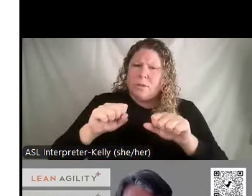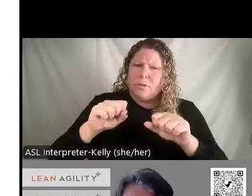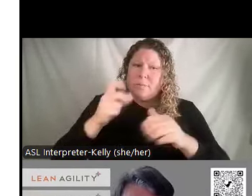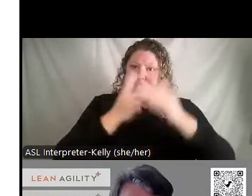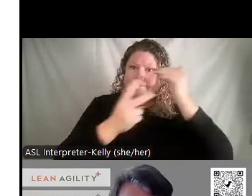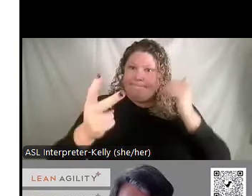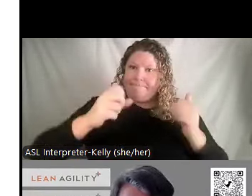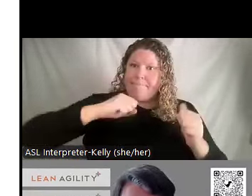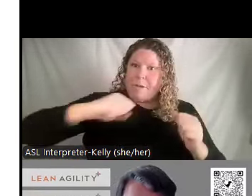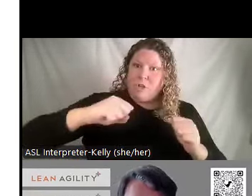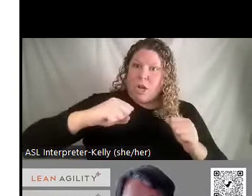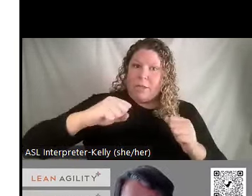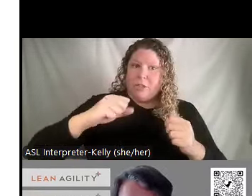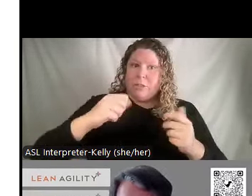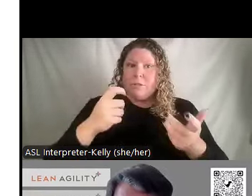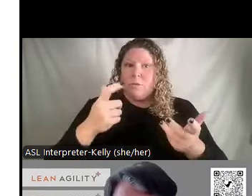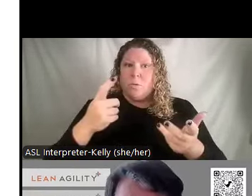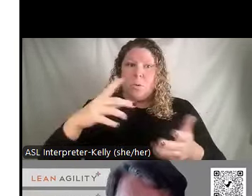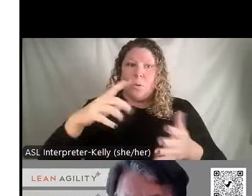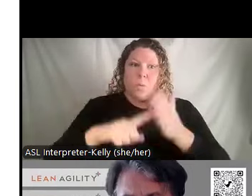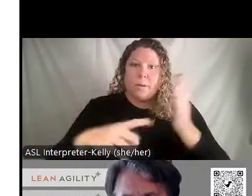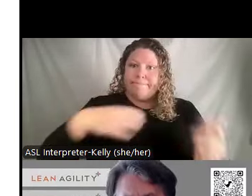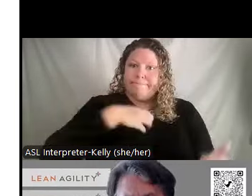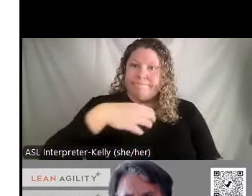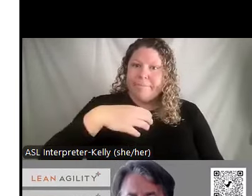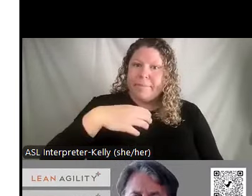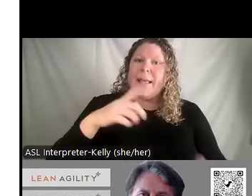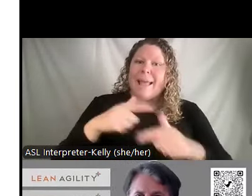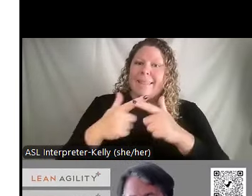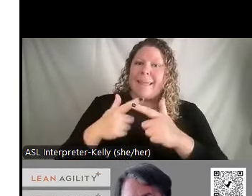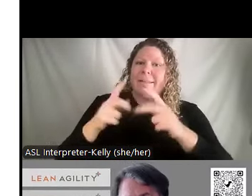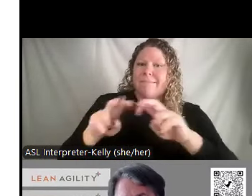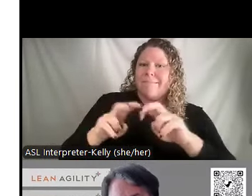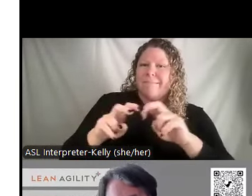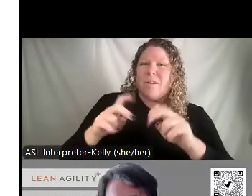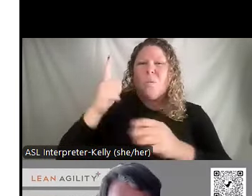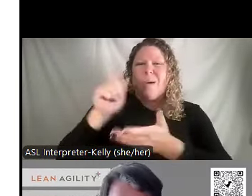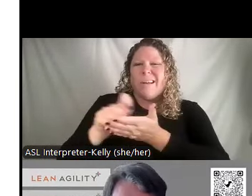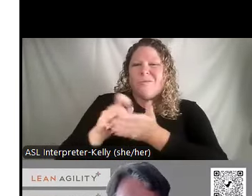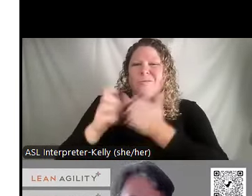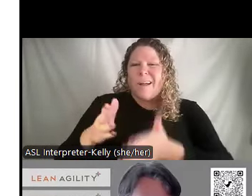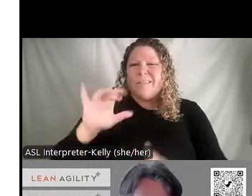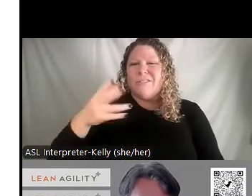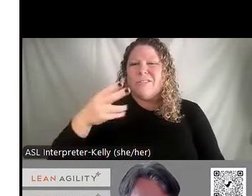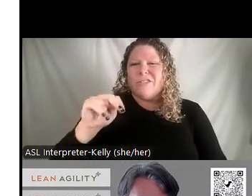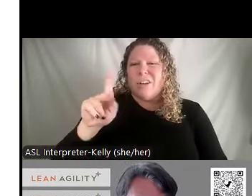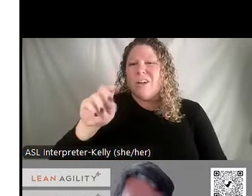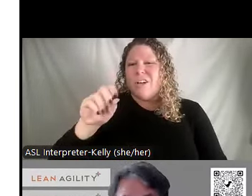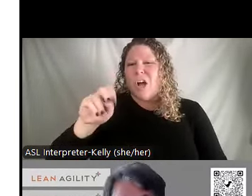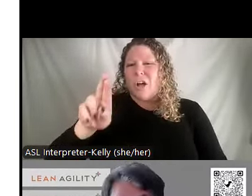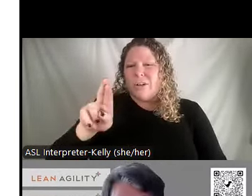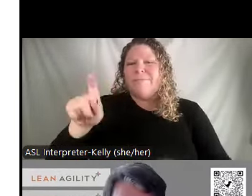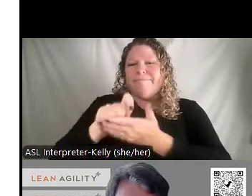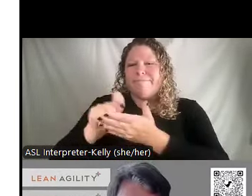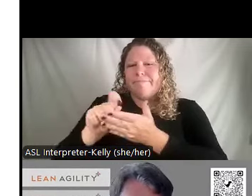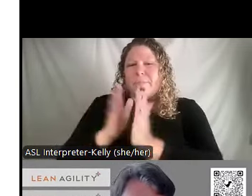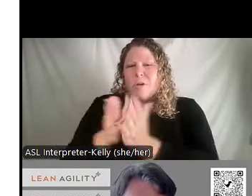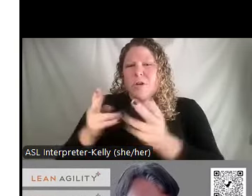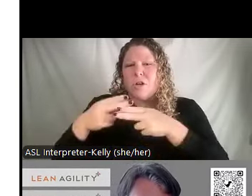them. So there's a book called Buy-In that John Kotter, change guru that I mentioned at the very start. He wrote a book called Buy-In, How to Deal with